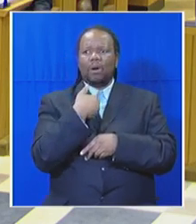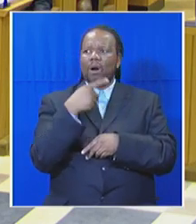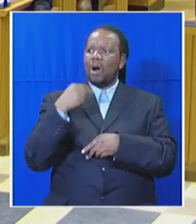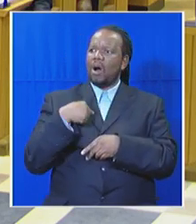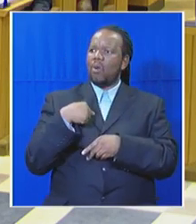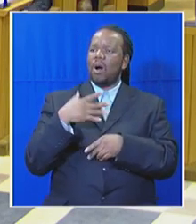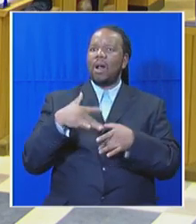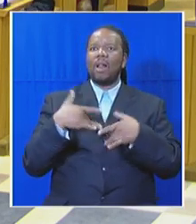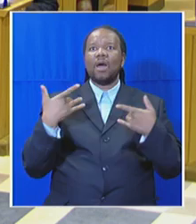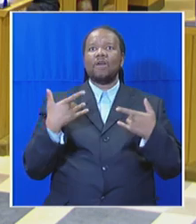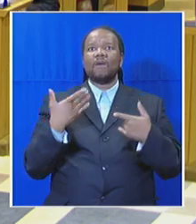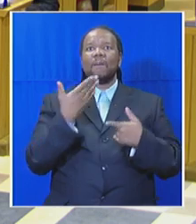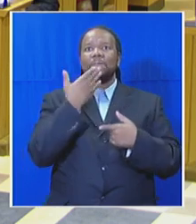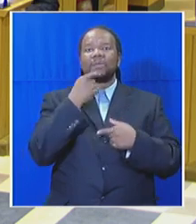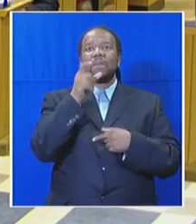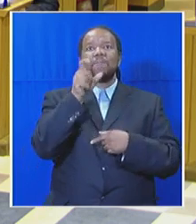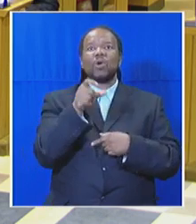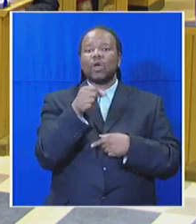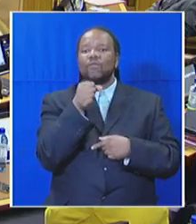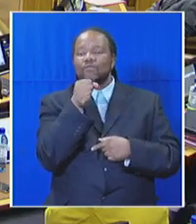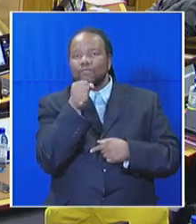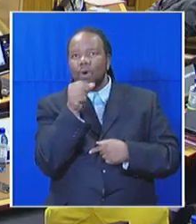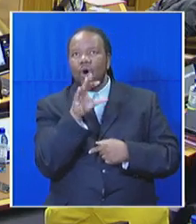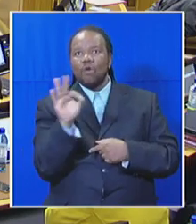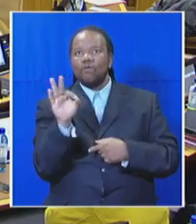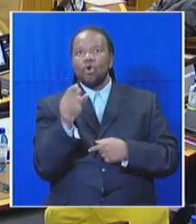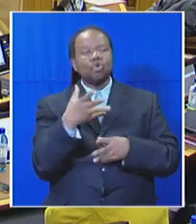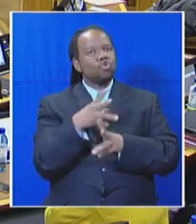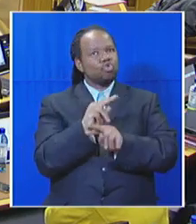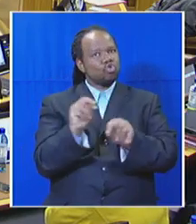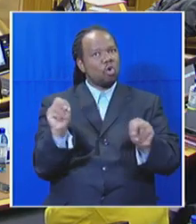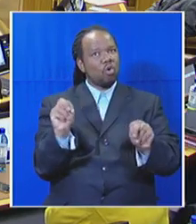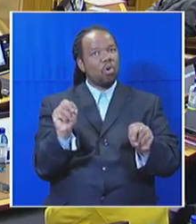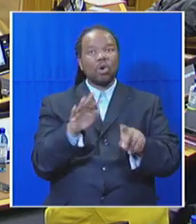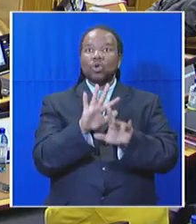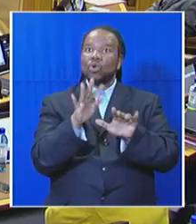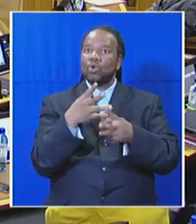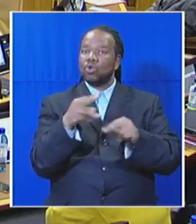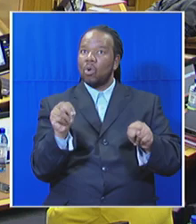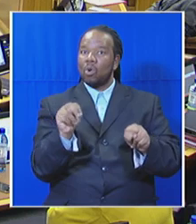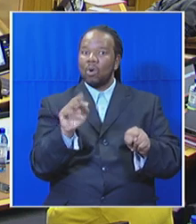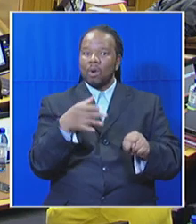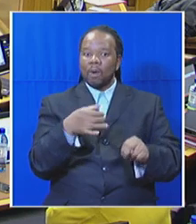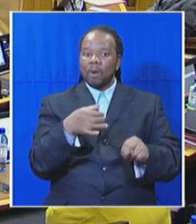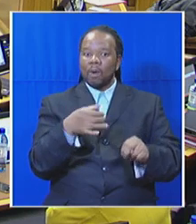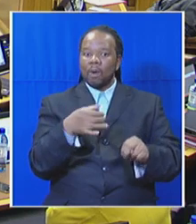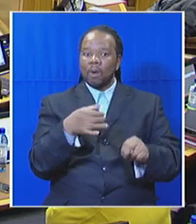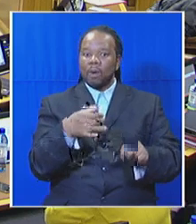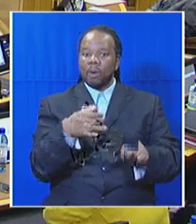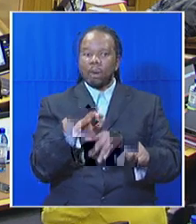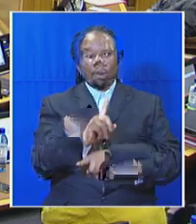switch off the mics here. Don't switch off our mics, please. Don't switch off the mics. Don't do that. The